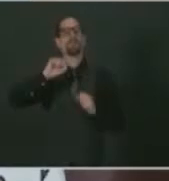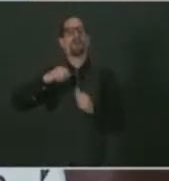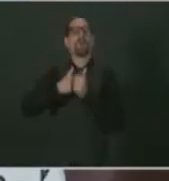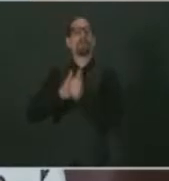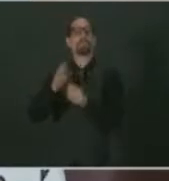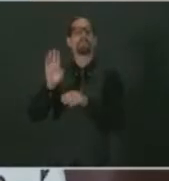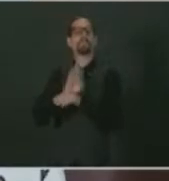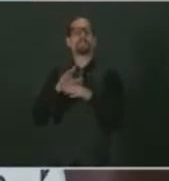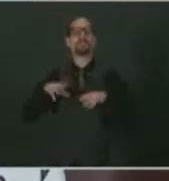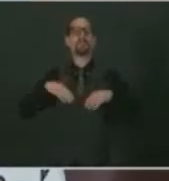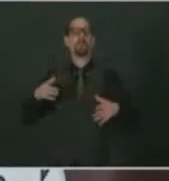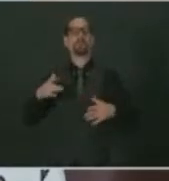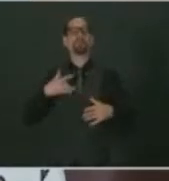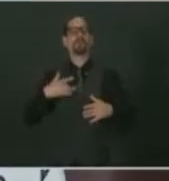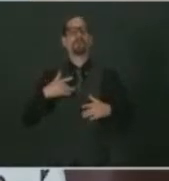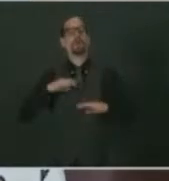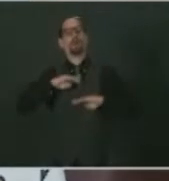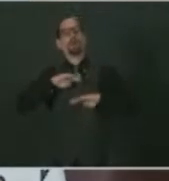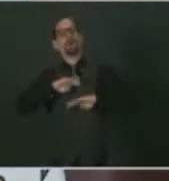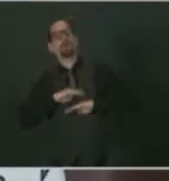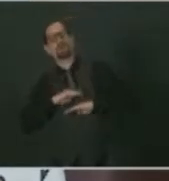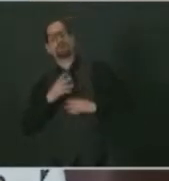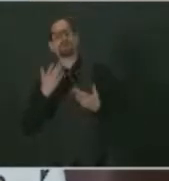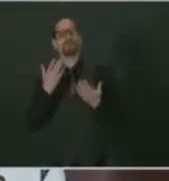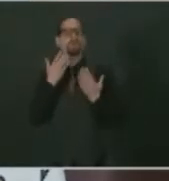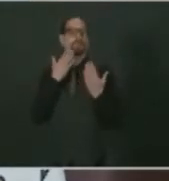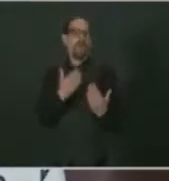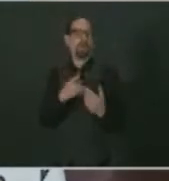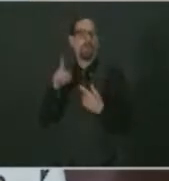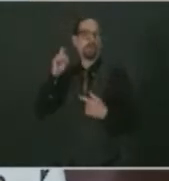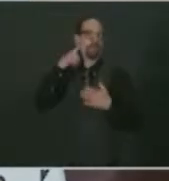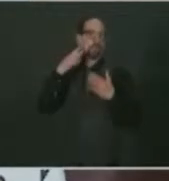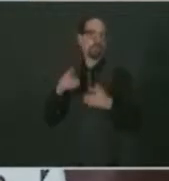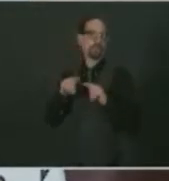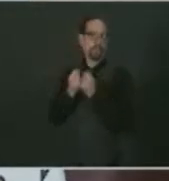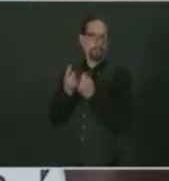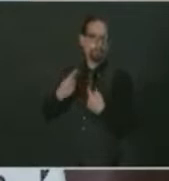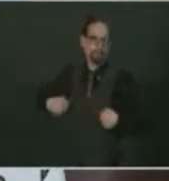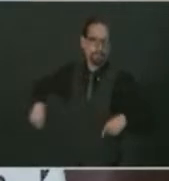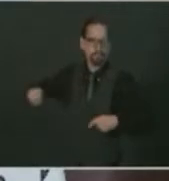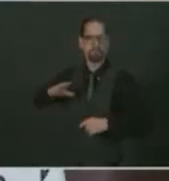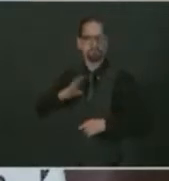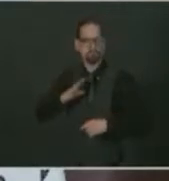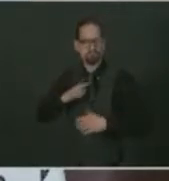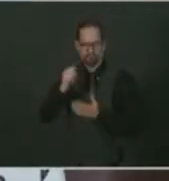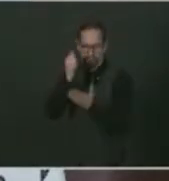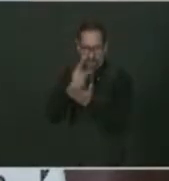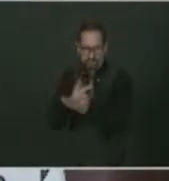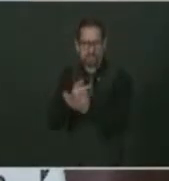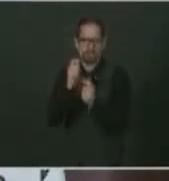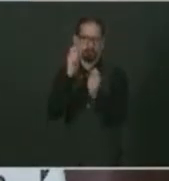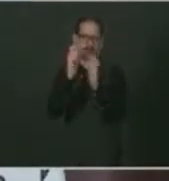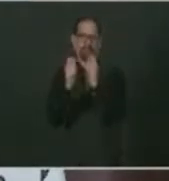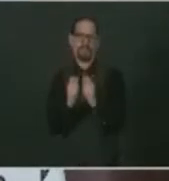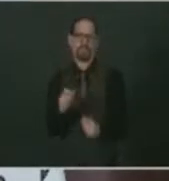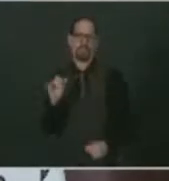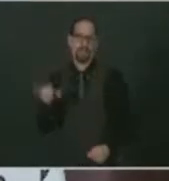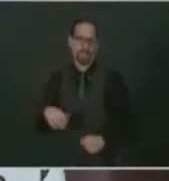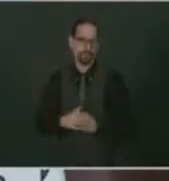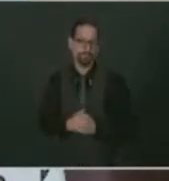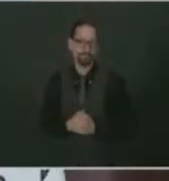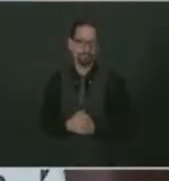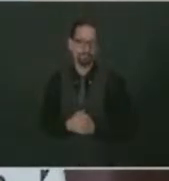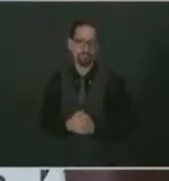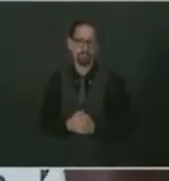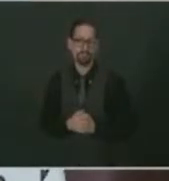McKee for continuing to create a process by which we can undertake these changes. And you'll see that in future weeks, in addition to structural changes, we're